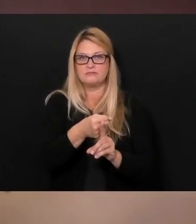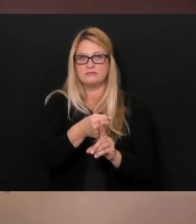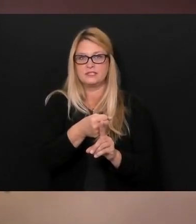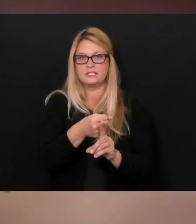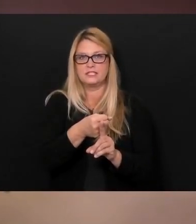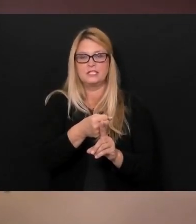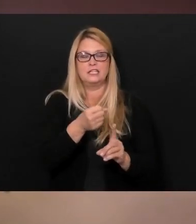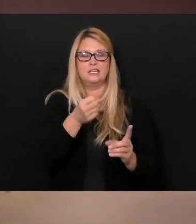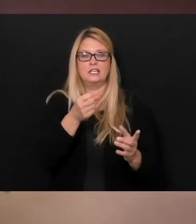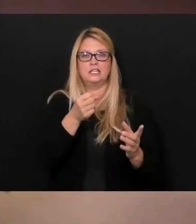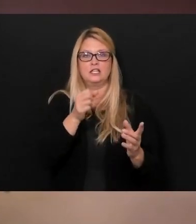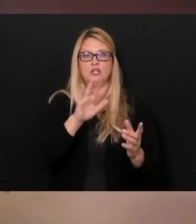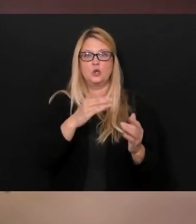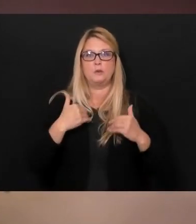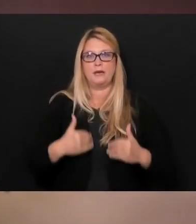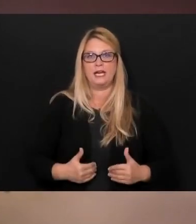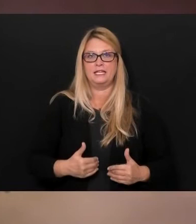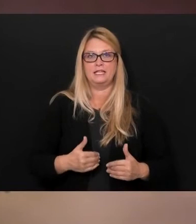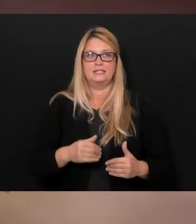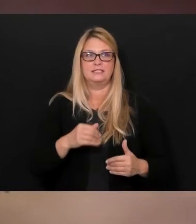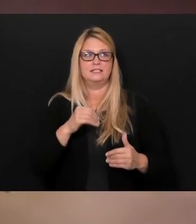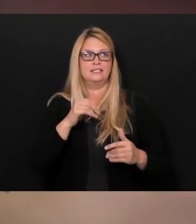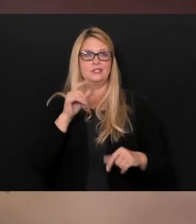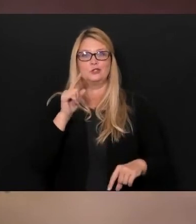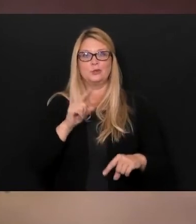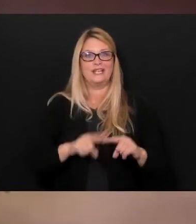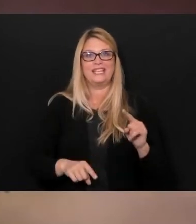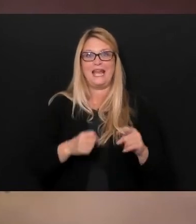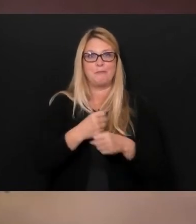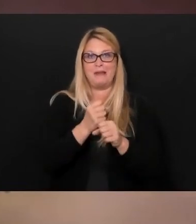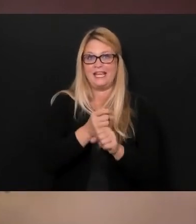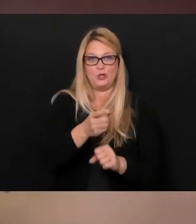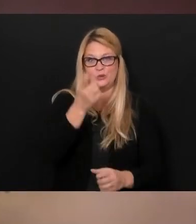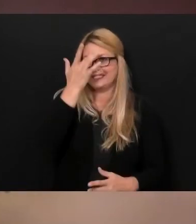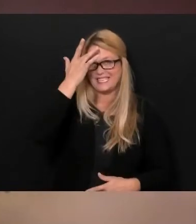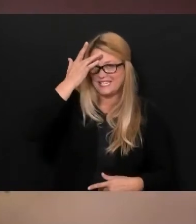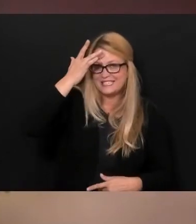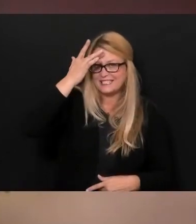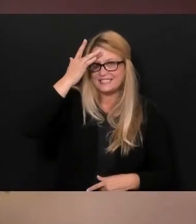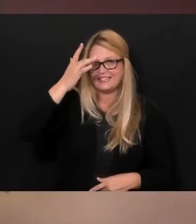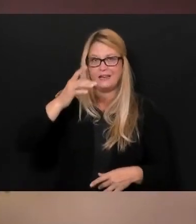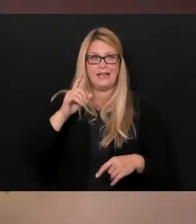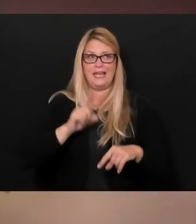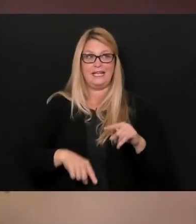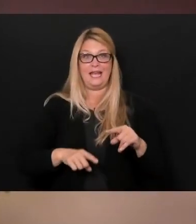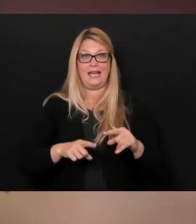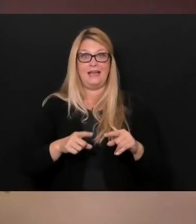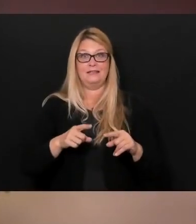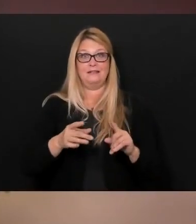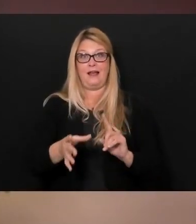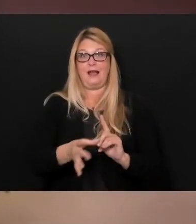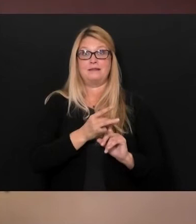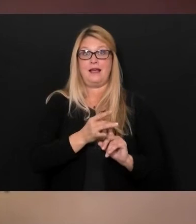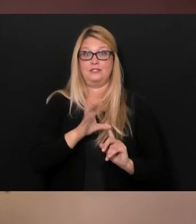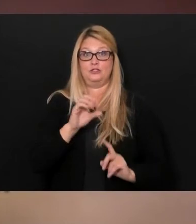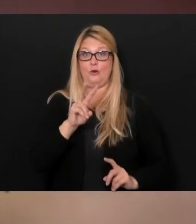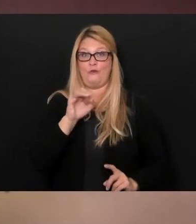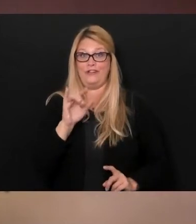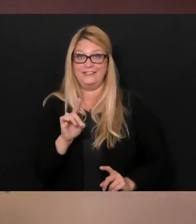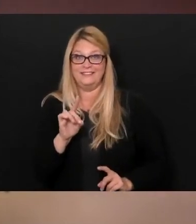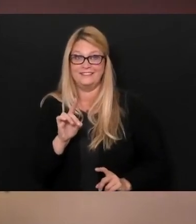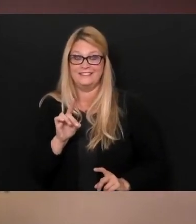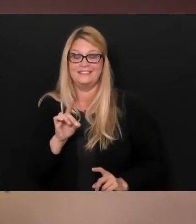vaccine does not involve a whole virus, so it can't infect you, it can't cause COVID. It is broken down quickly. So these